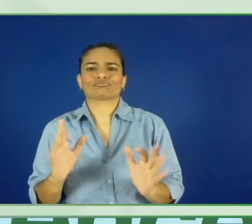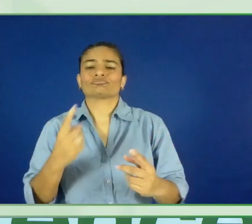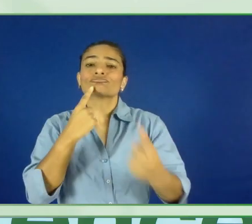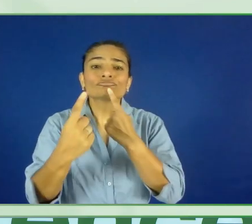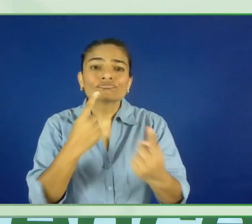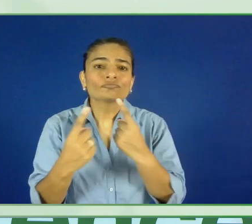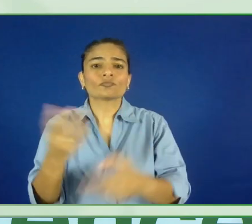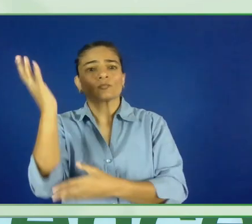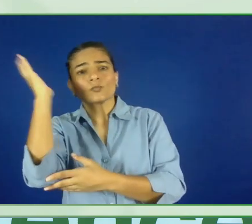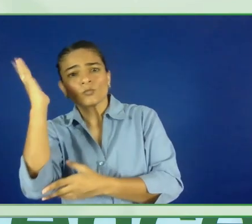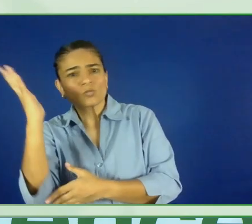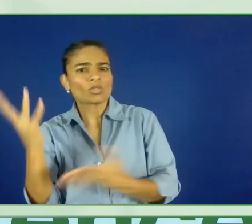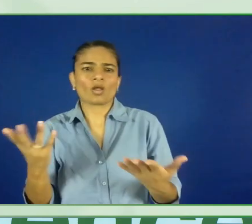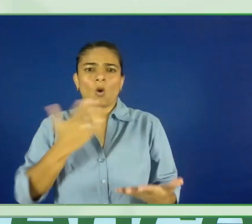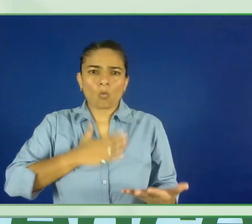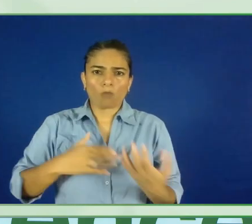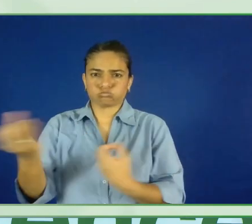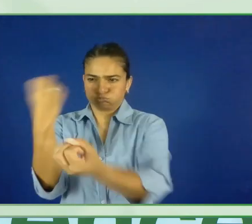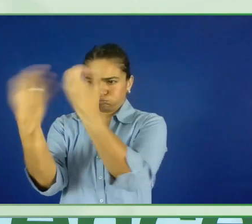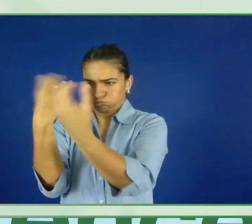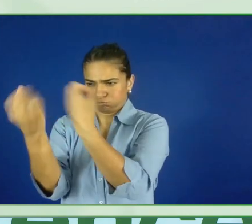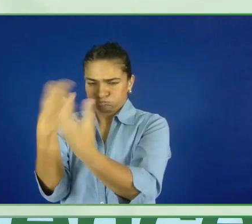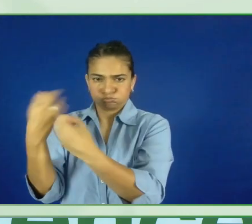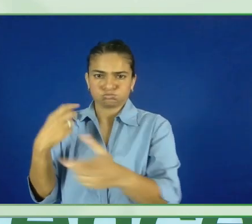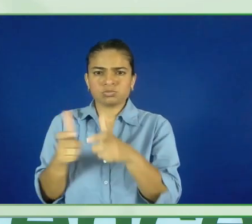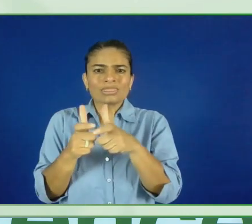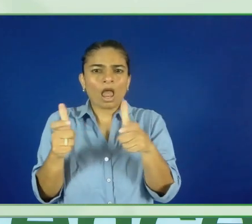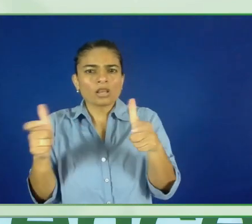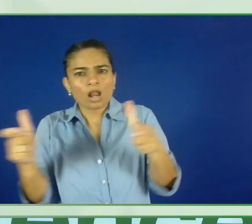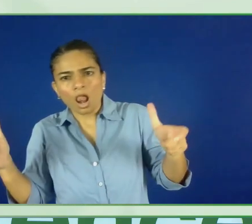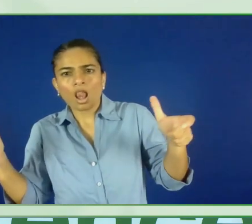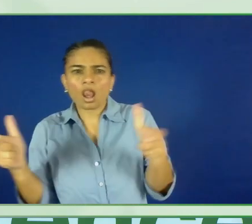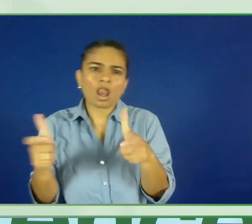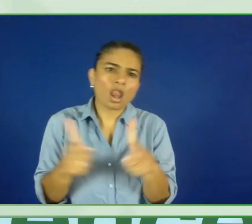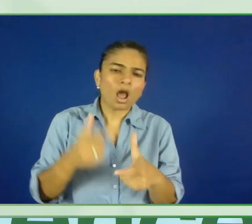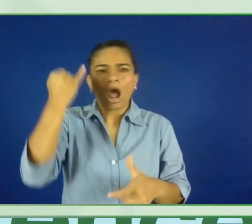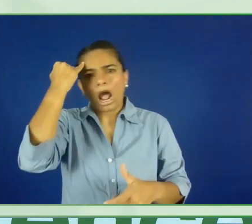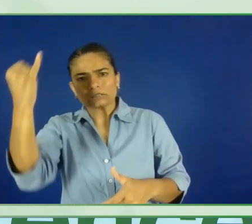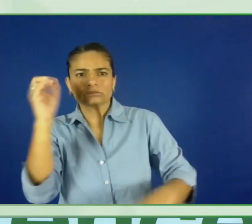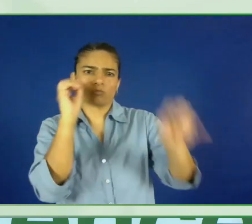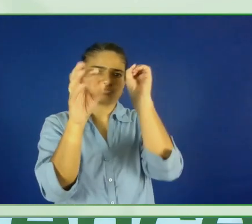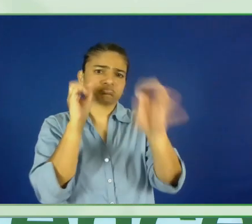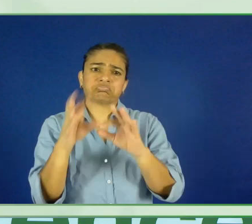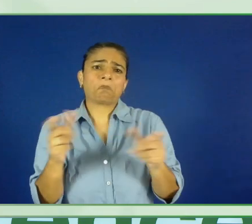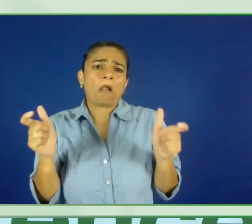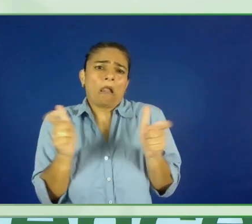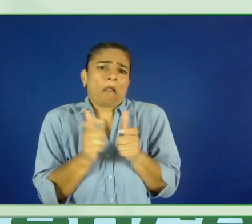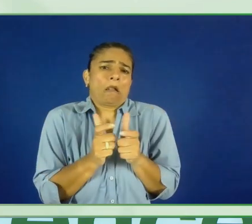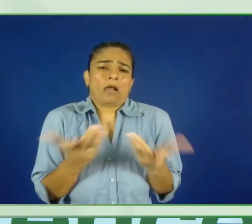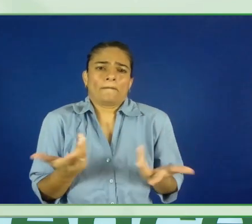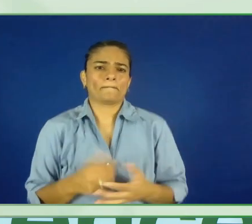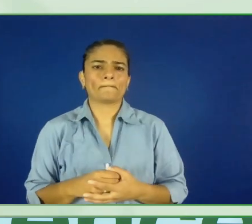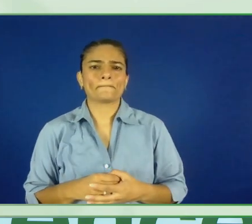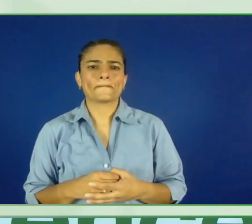of scaling ideas, but we don't have a lot more. We don't have demographic data, we don't